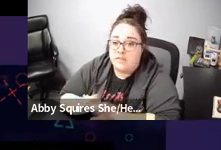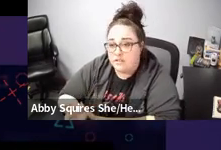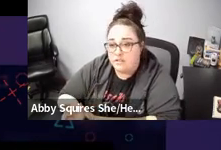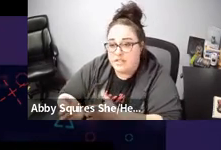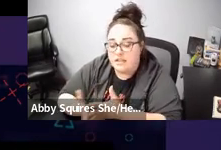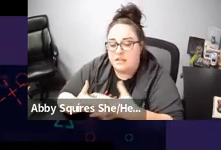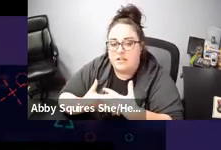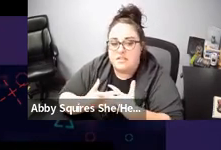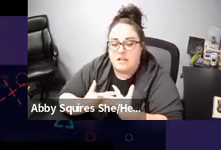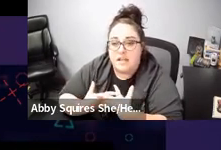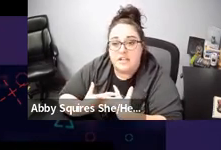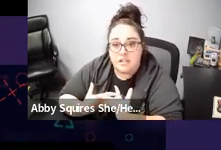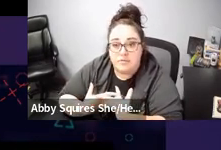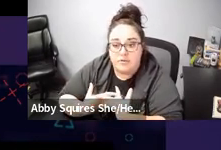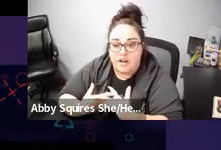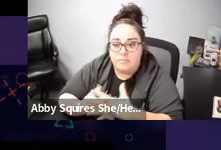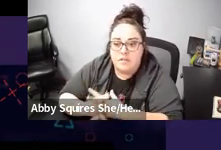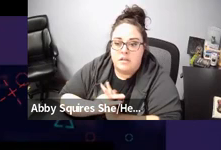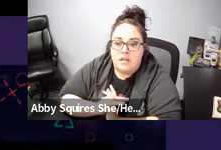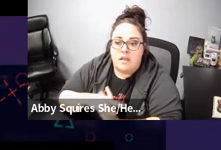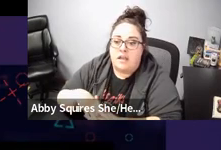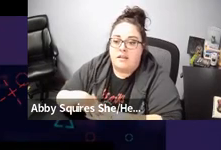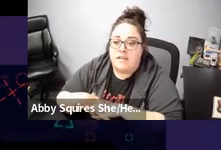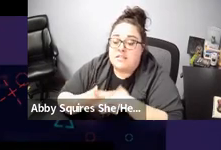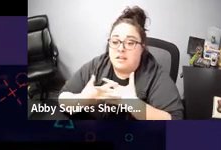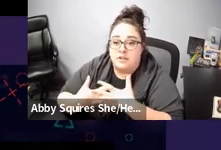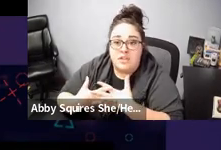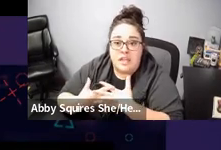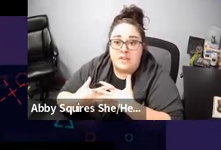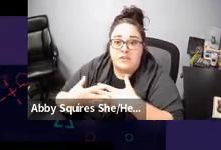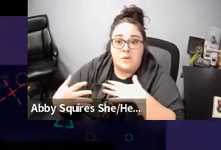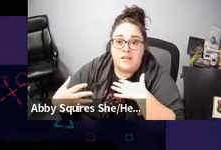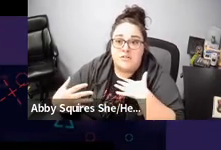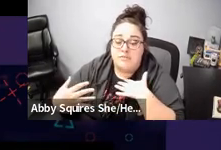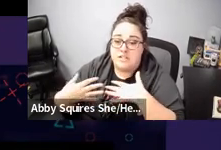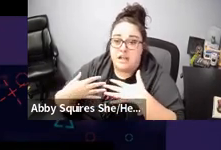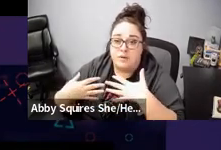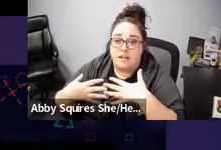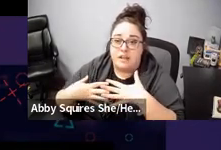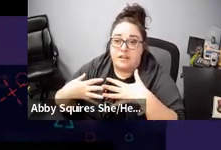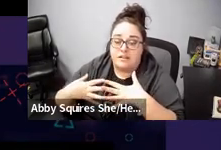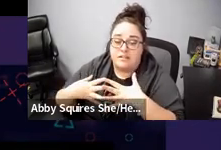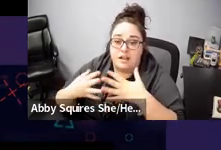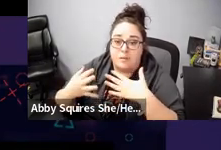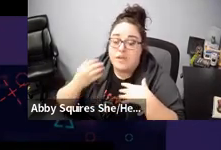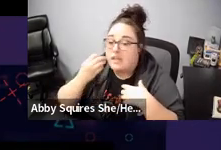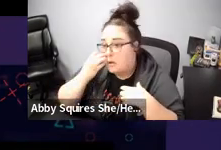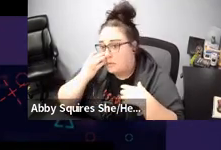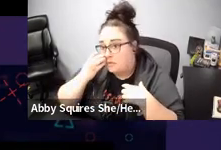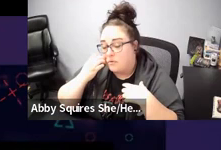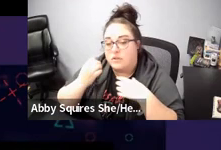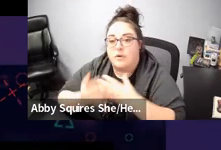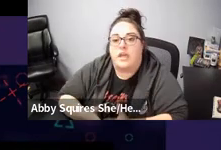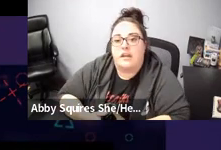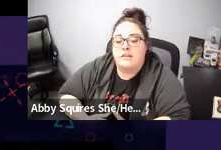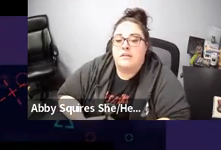in every single state there is an AT program. And that's another thing, if you want to reach out and we can help